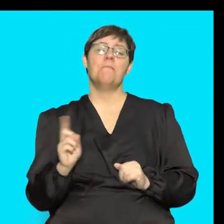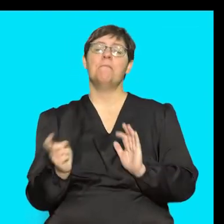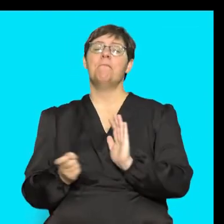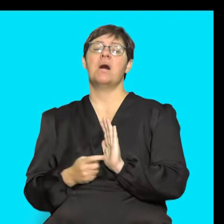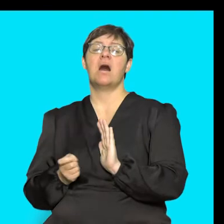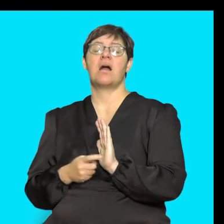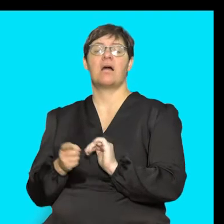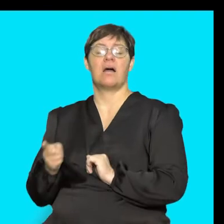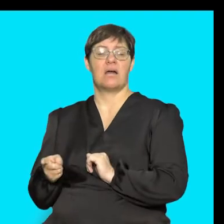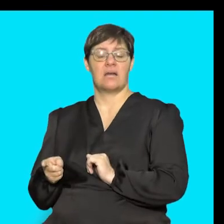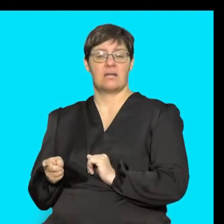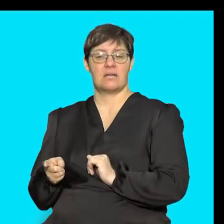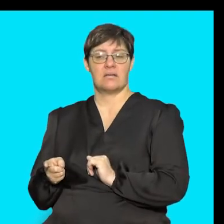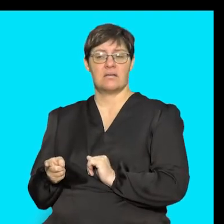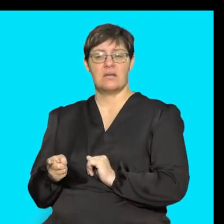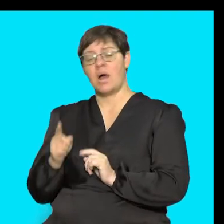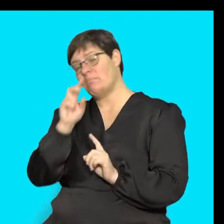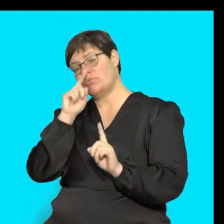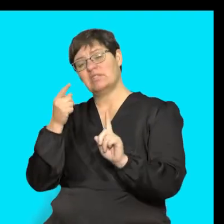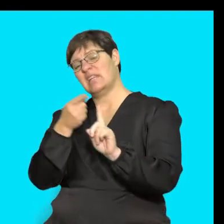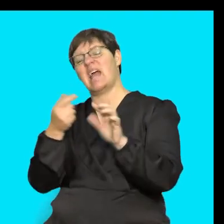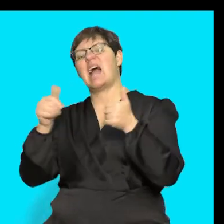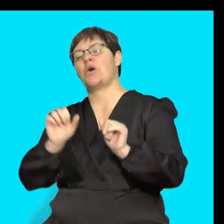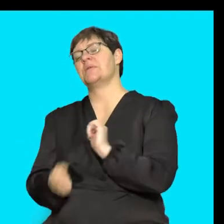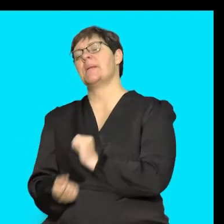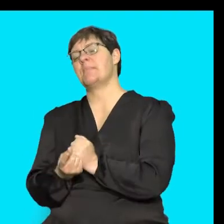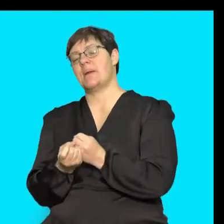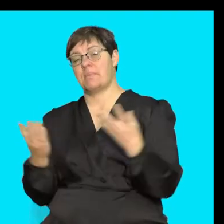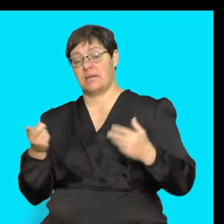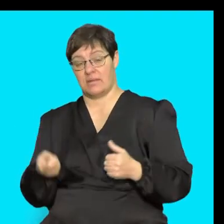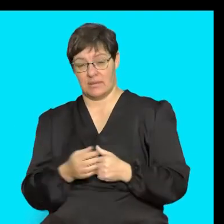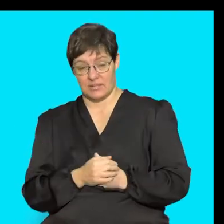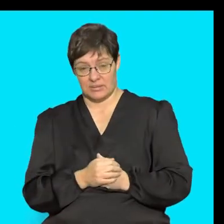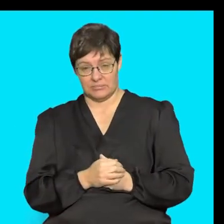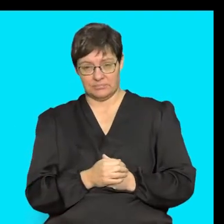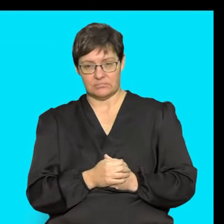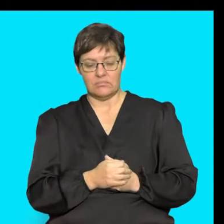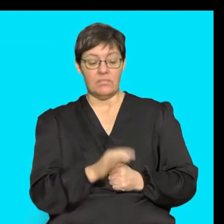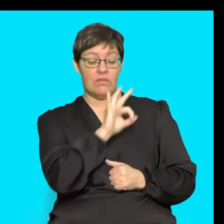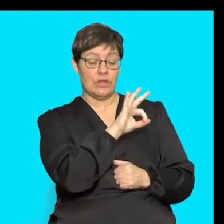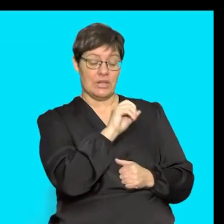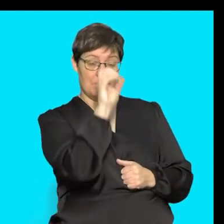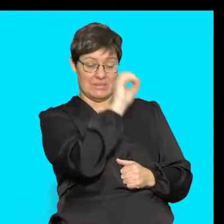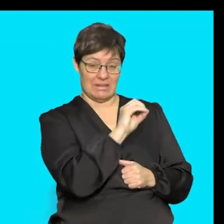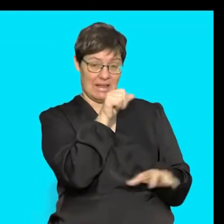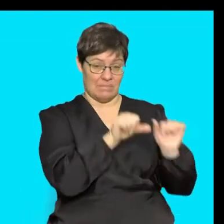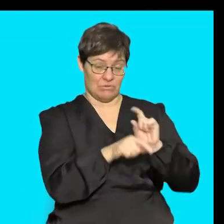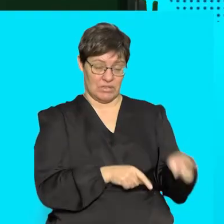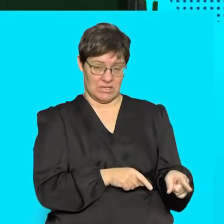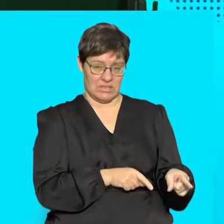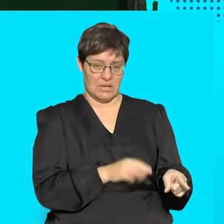what mark does the least square line predict for accounting? Now, you get 30% for